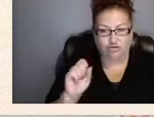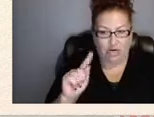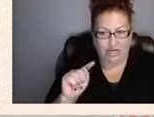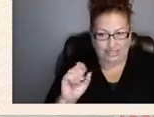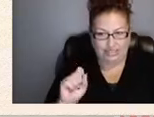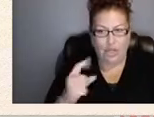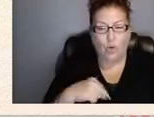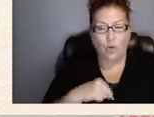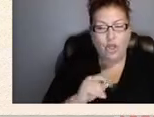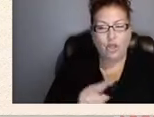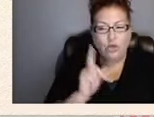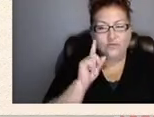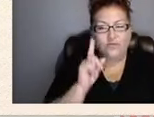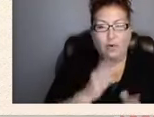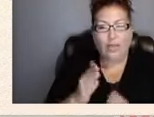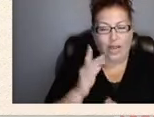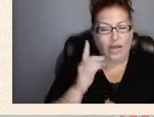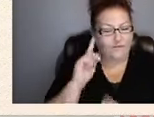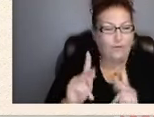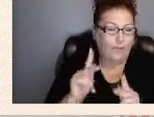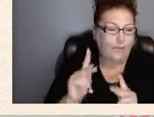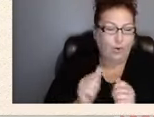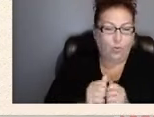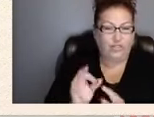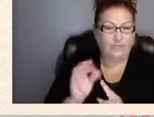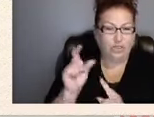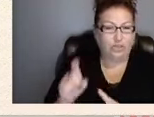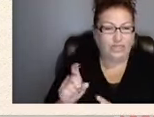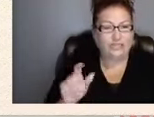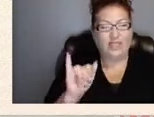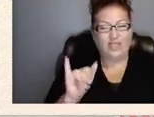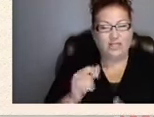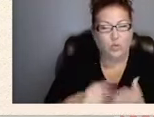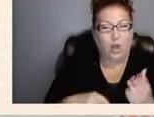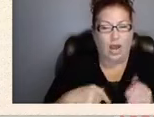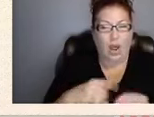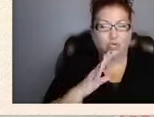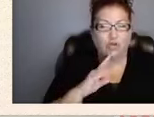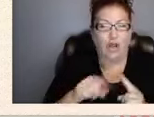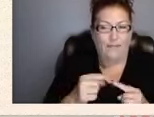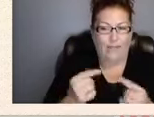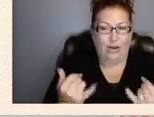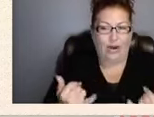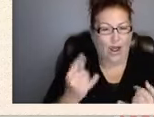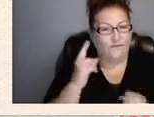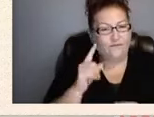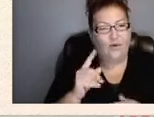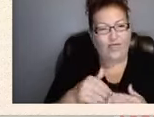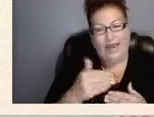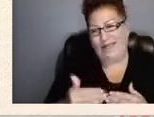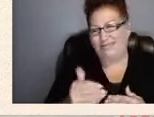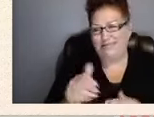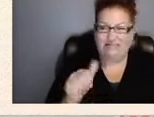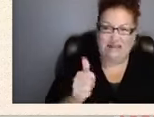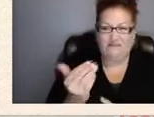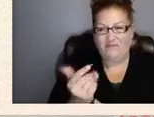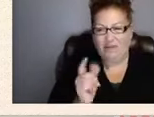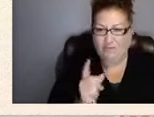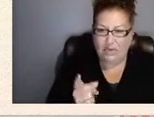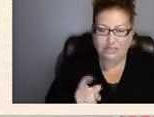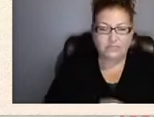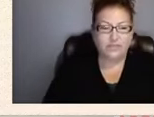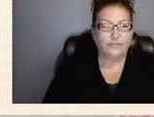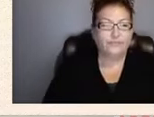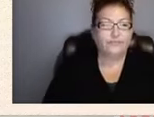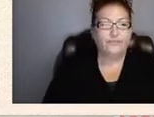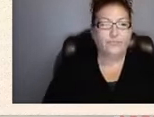for individuals with special needs. And that's what I'm going to talk about for the next 10 to 15 minutes. So what are